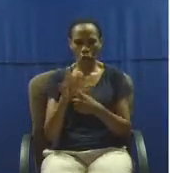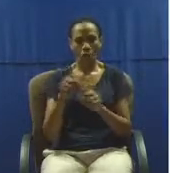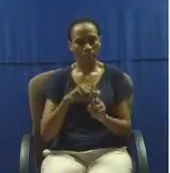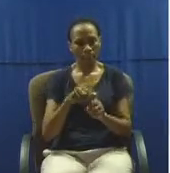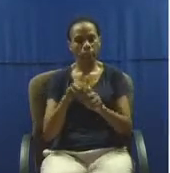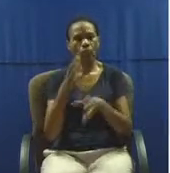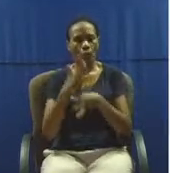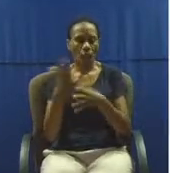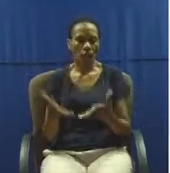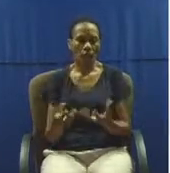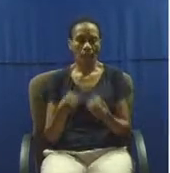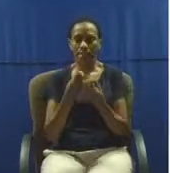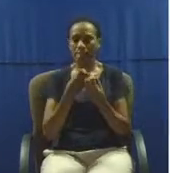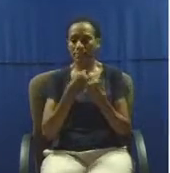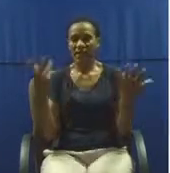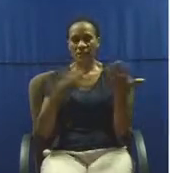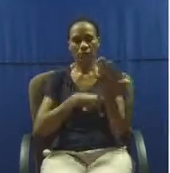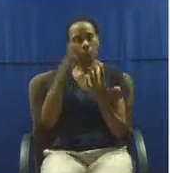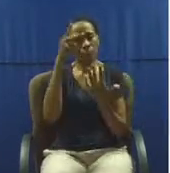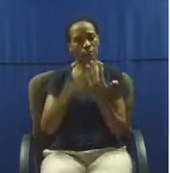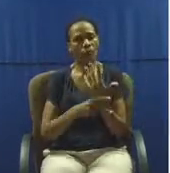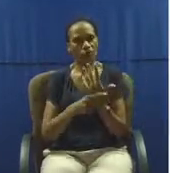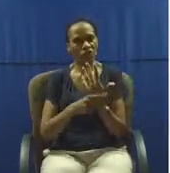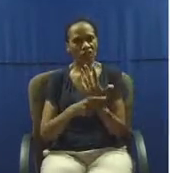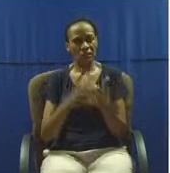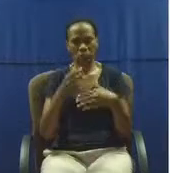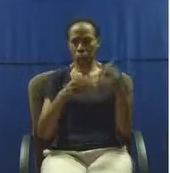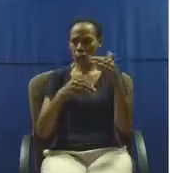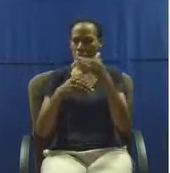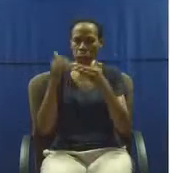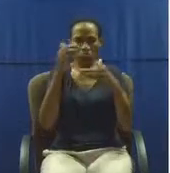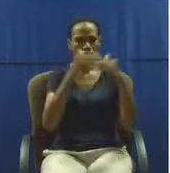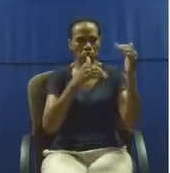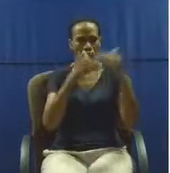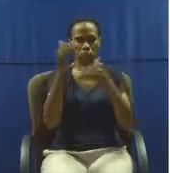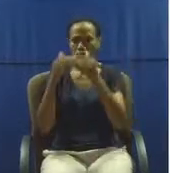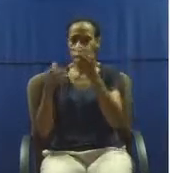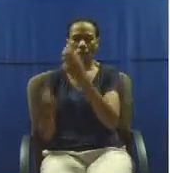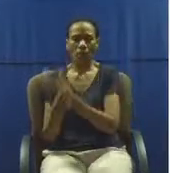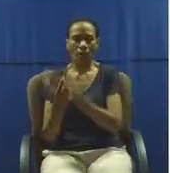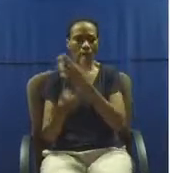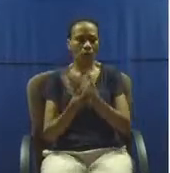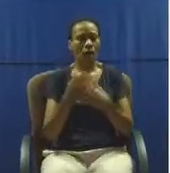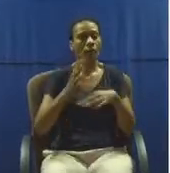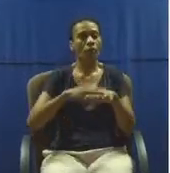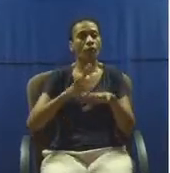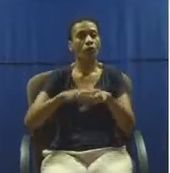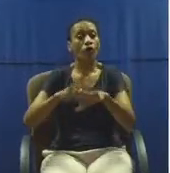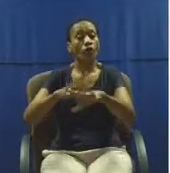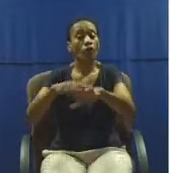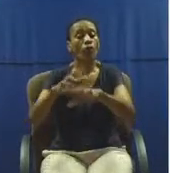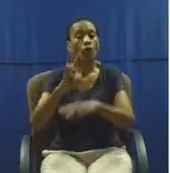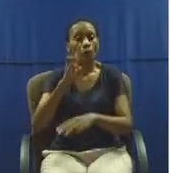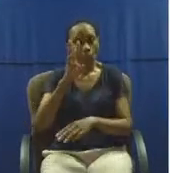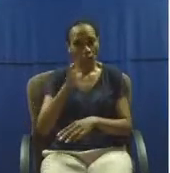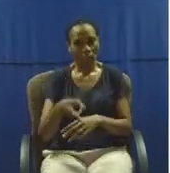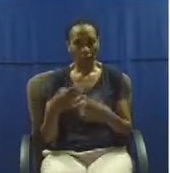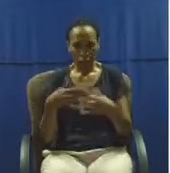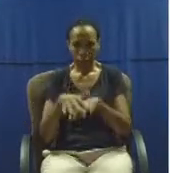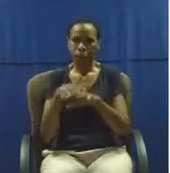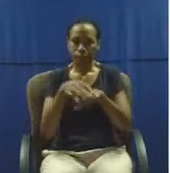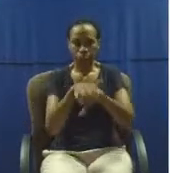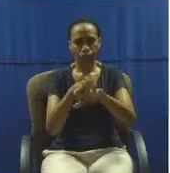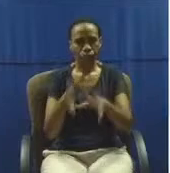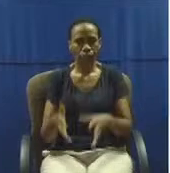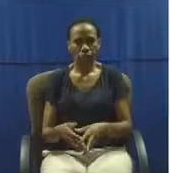of projects are already underway of an infrastructure type, and many more are going to follow.